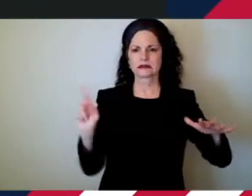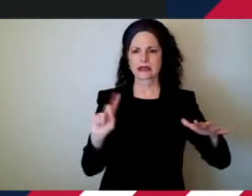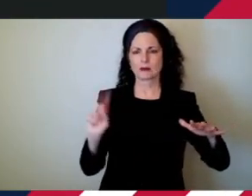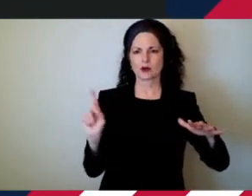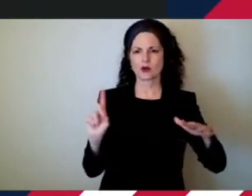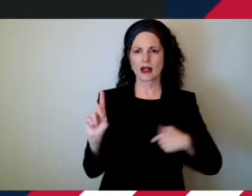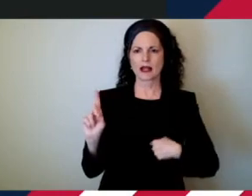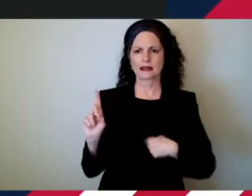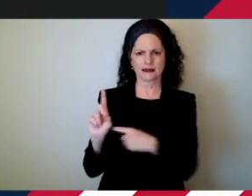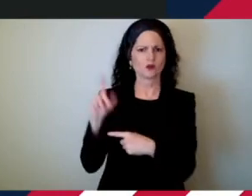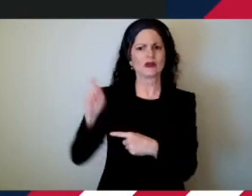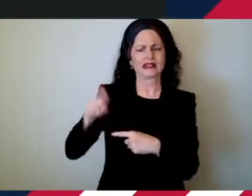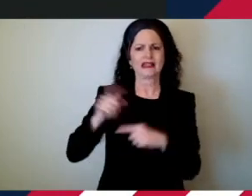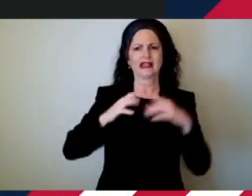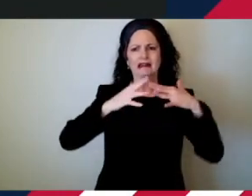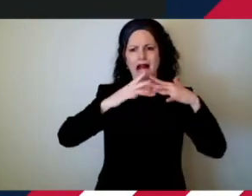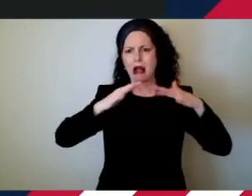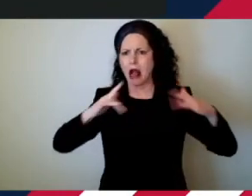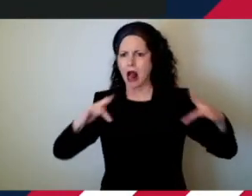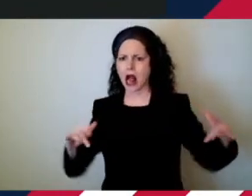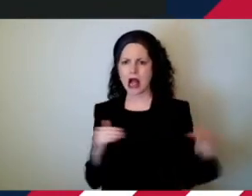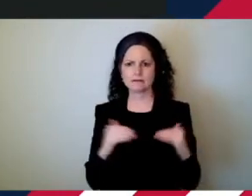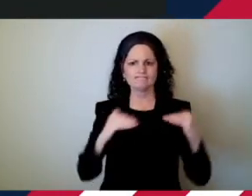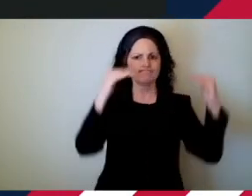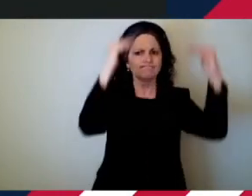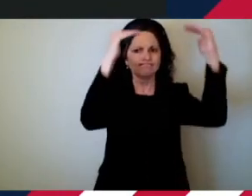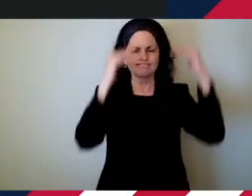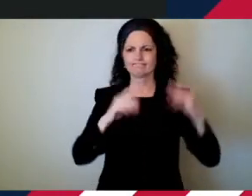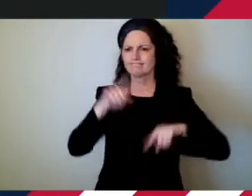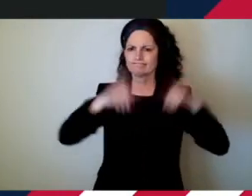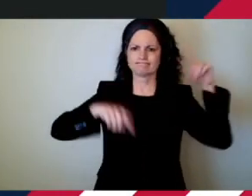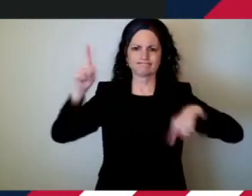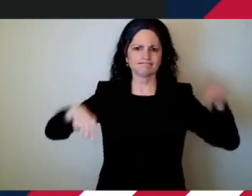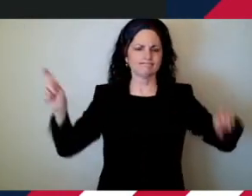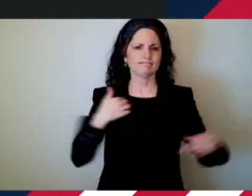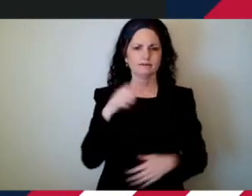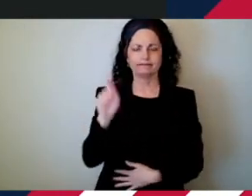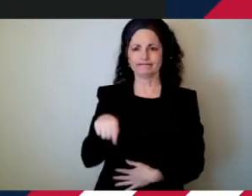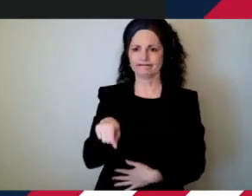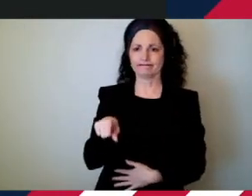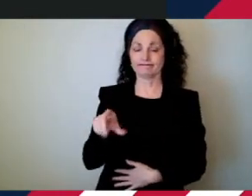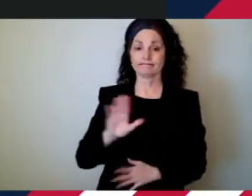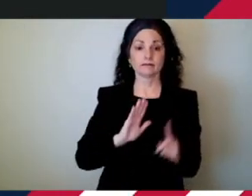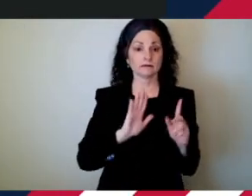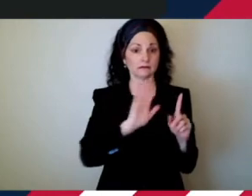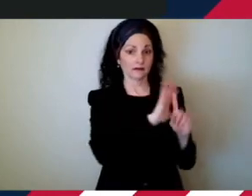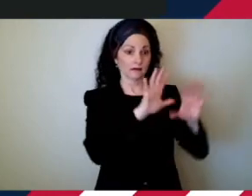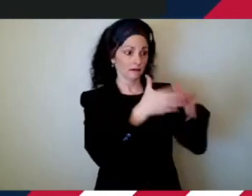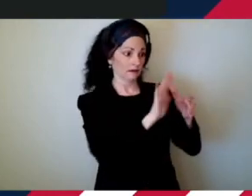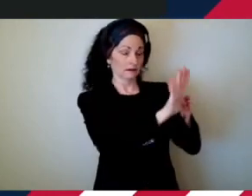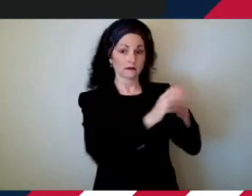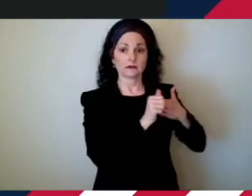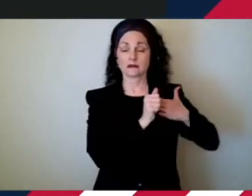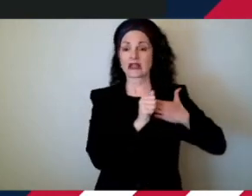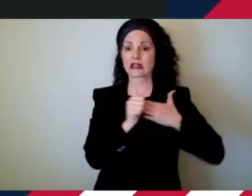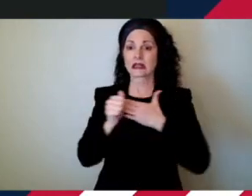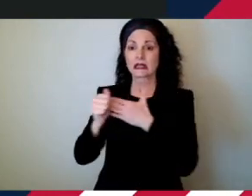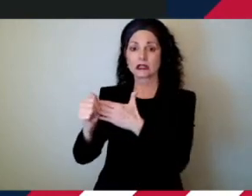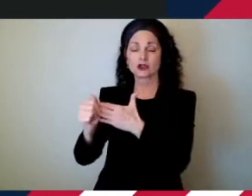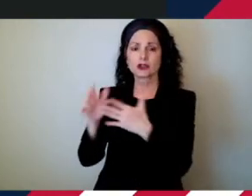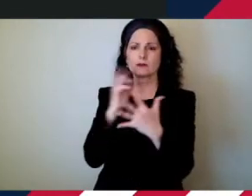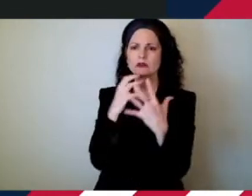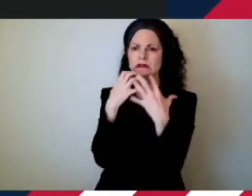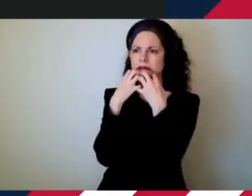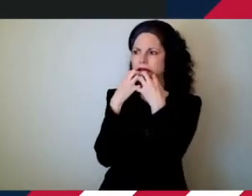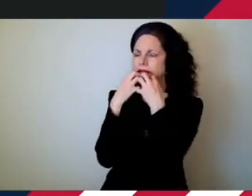Democrats all over the country. Their leadership has led our party to embrace our values of equality, justice,